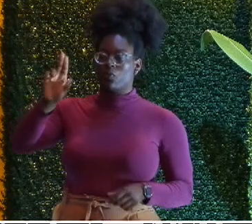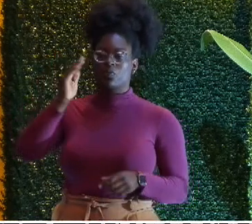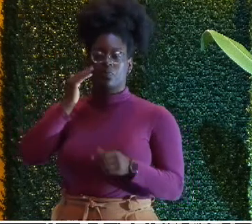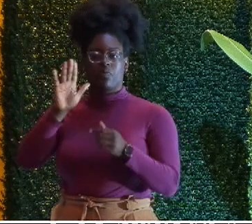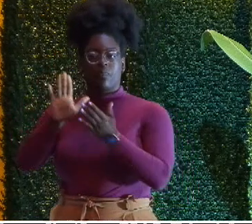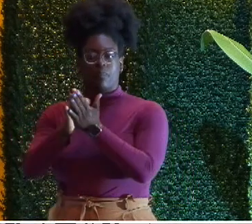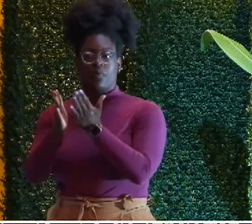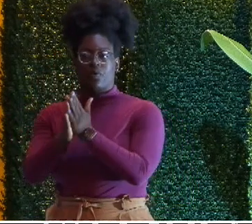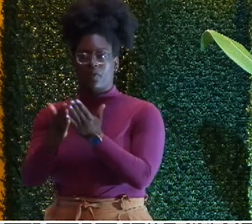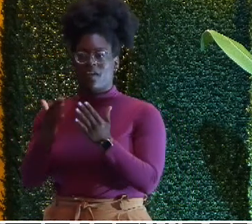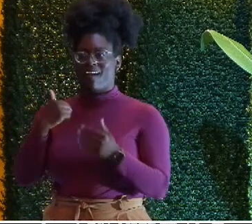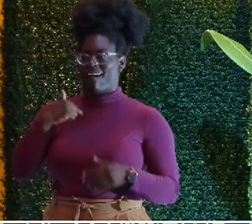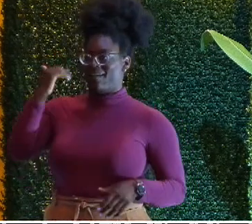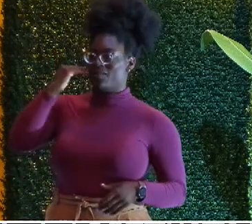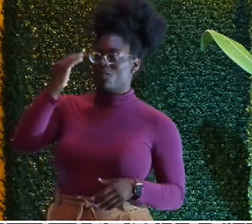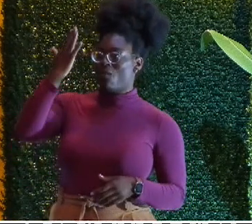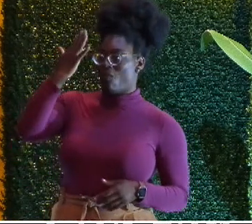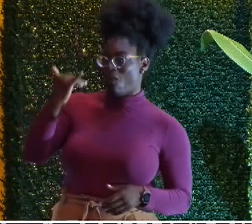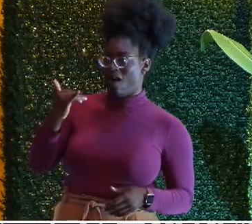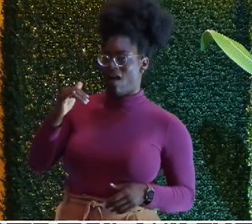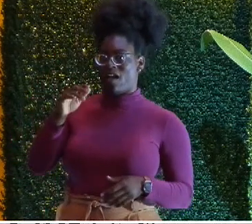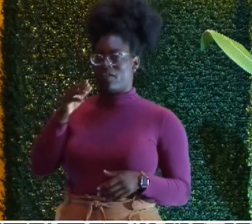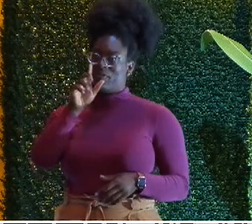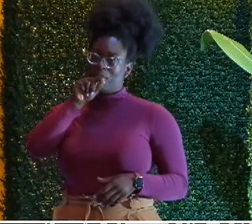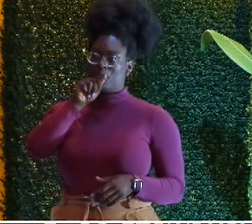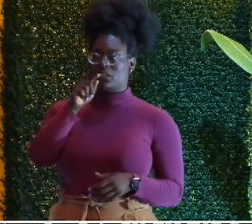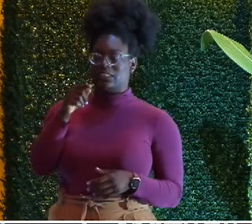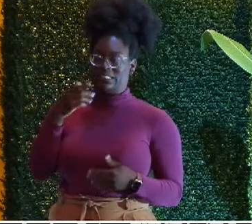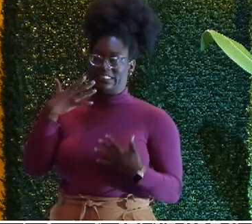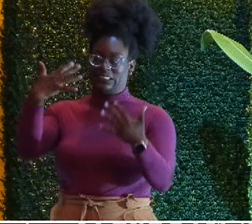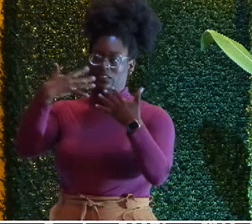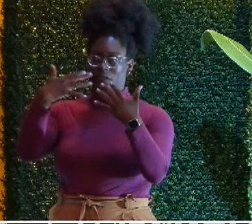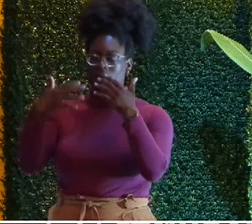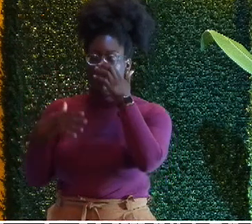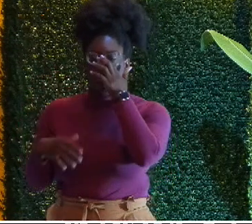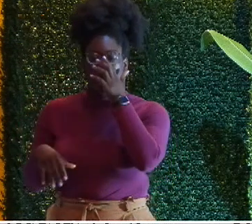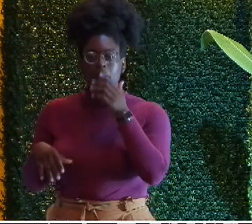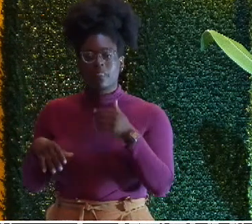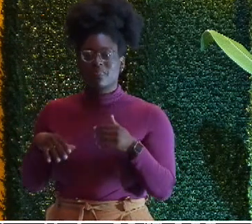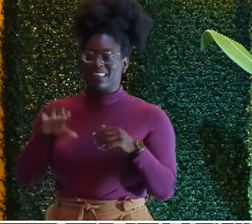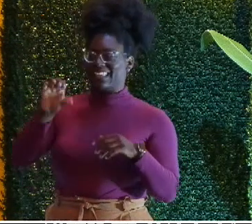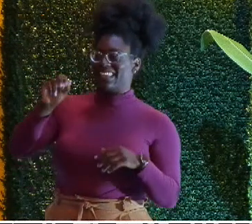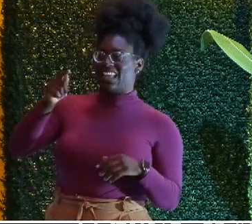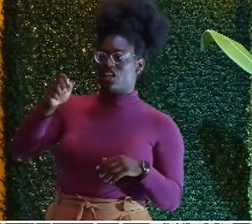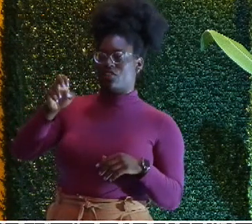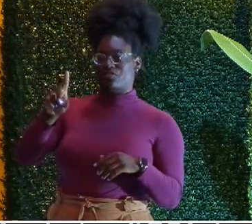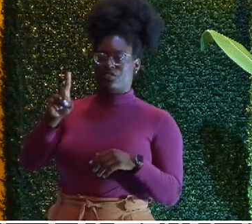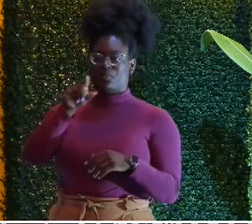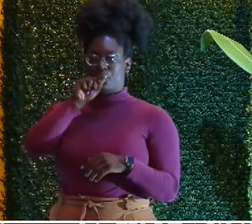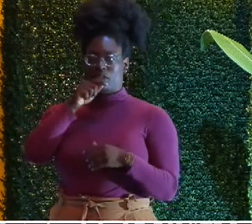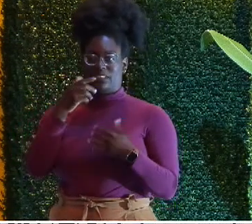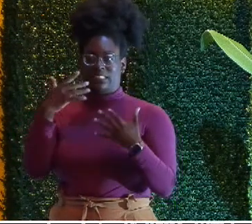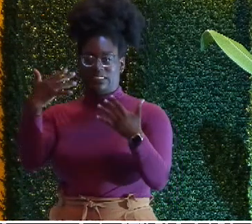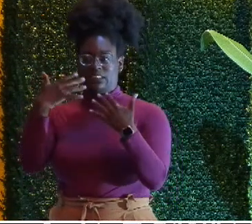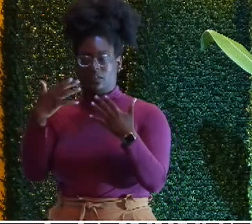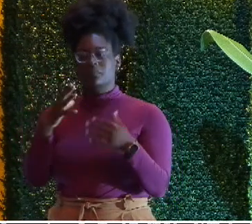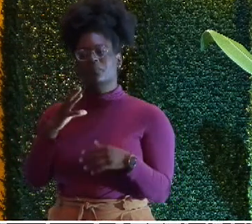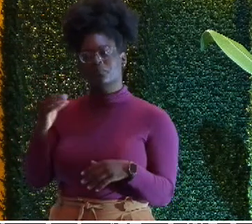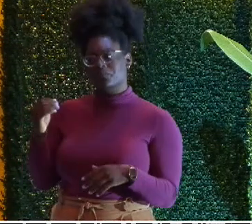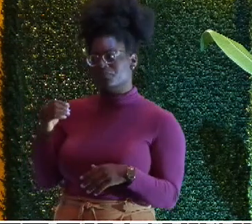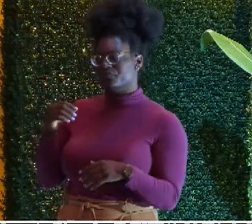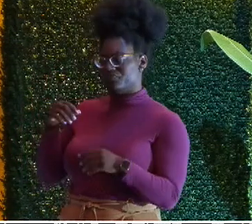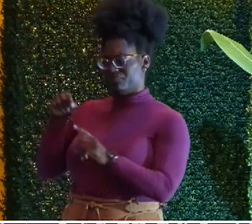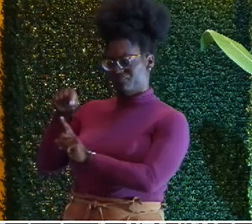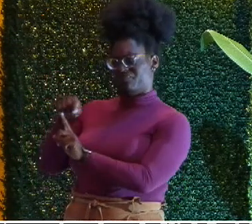I'm paraphrasing here, to be tolerant of people who are ignorant, right? So if people have not received the education,